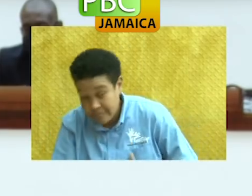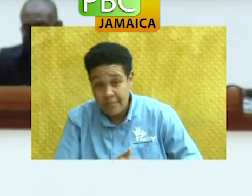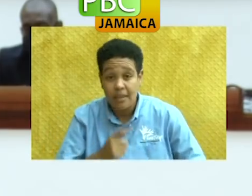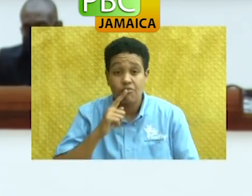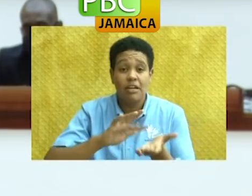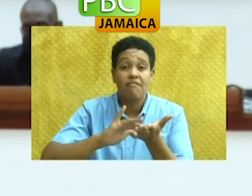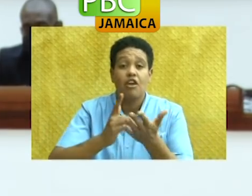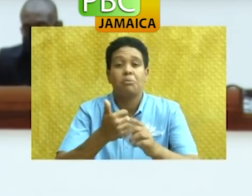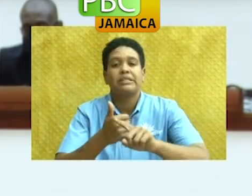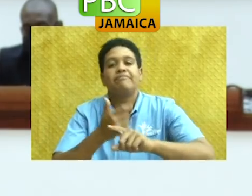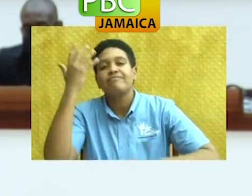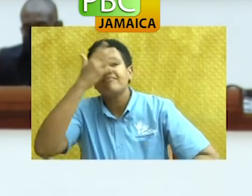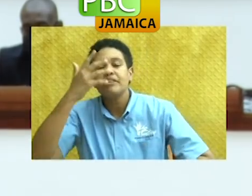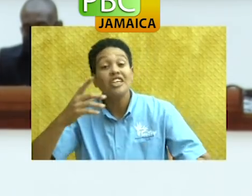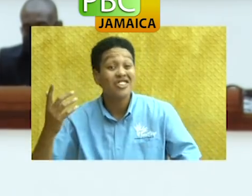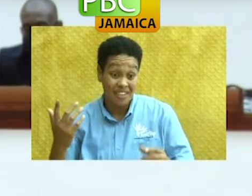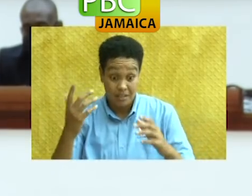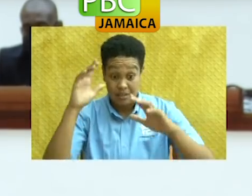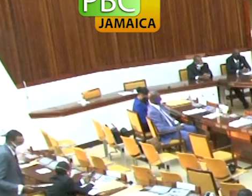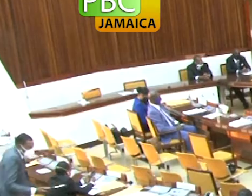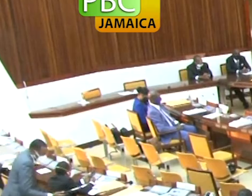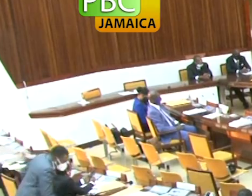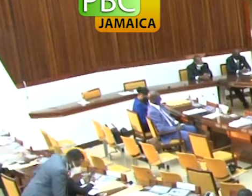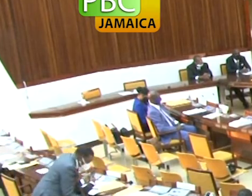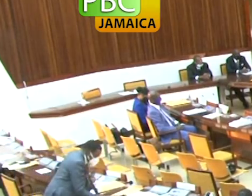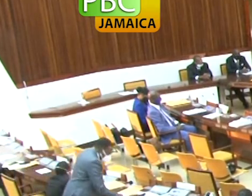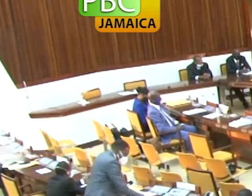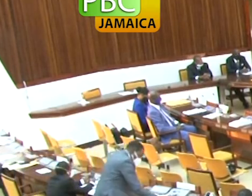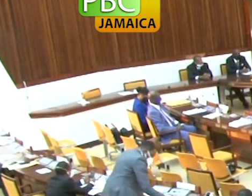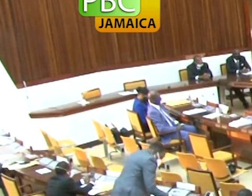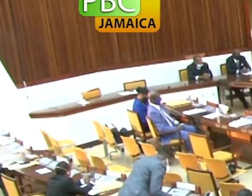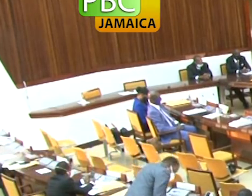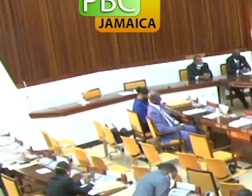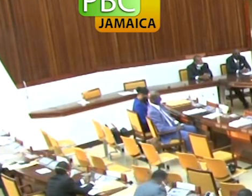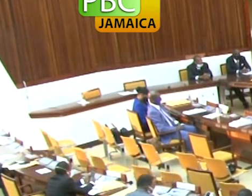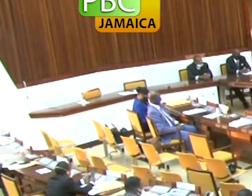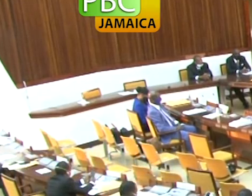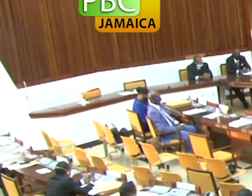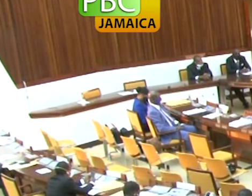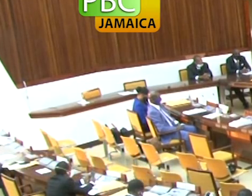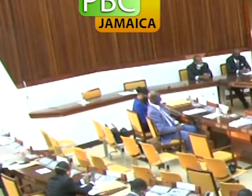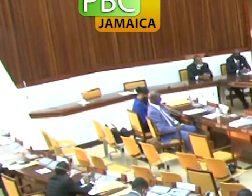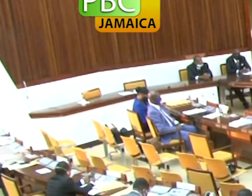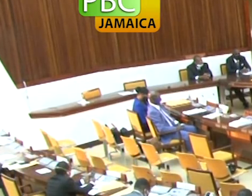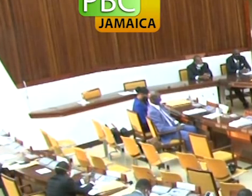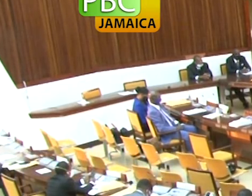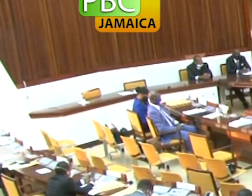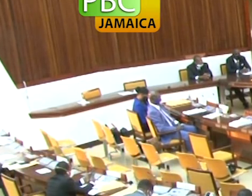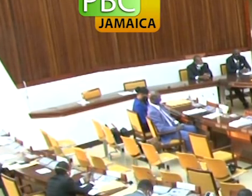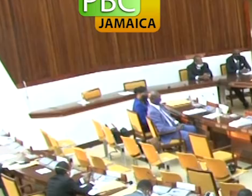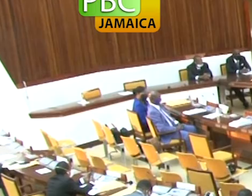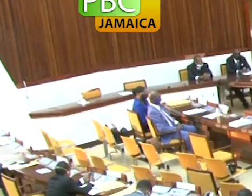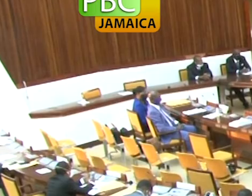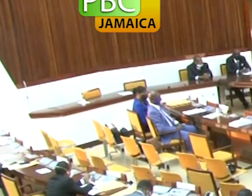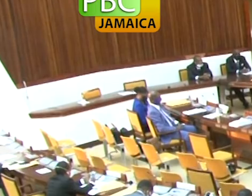and manual signature. This follows the significant landmark reached in April